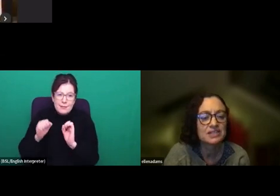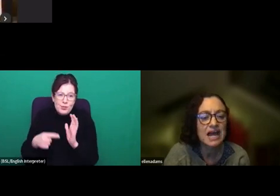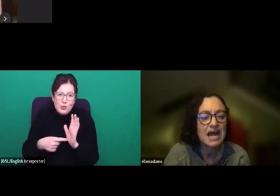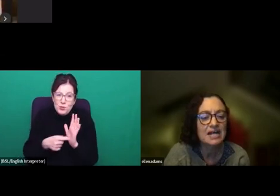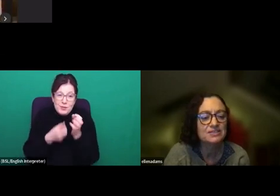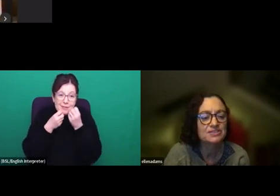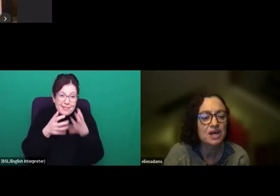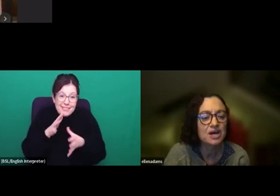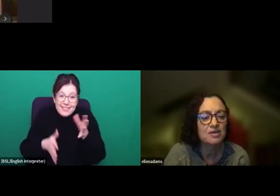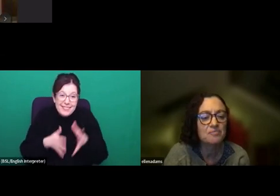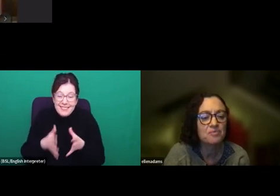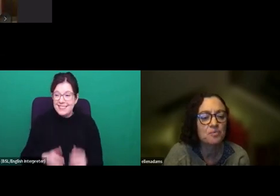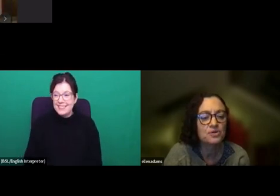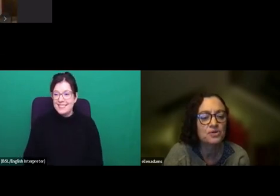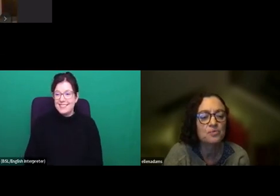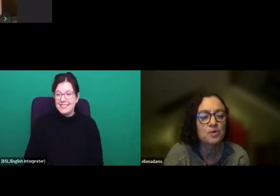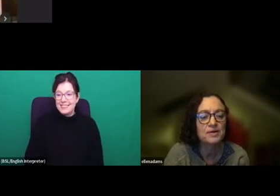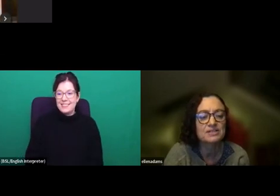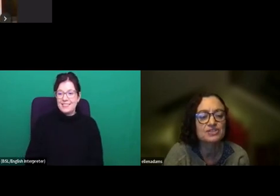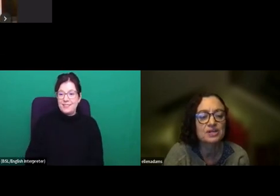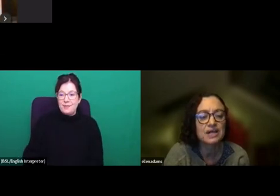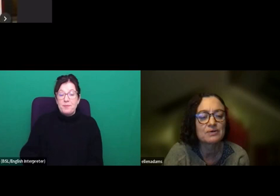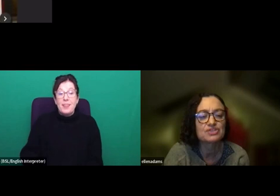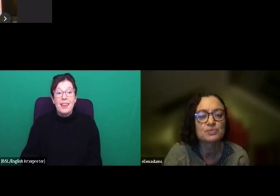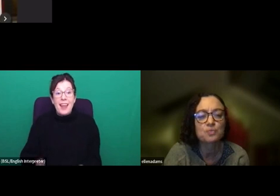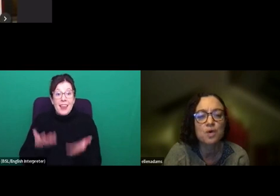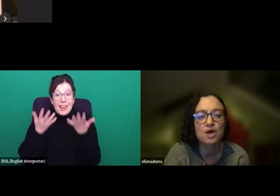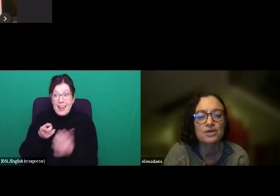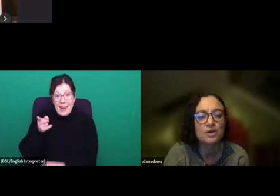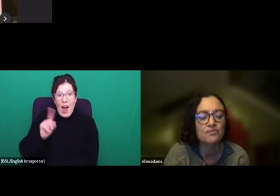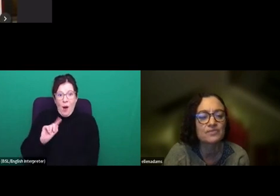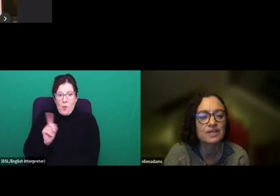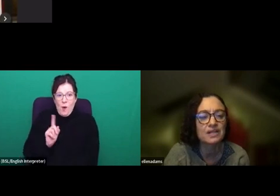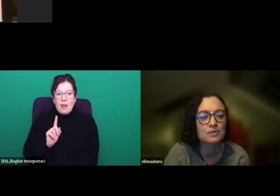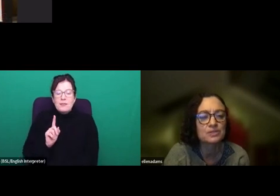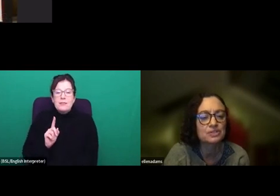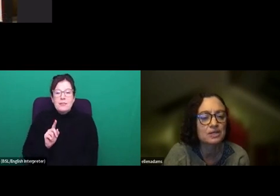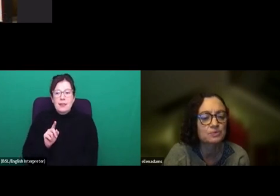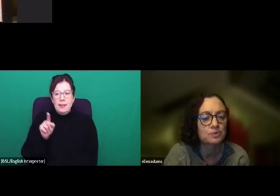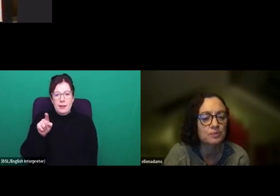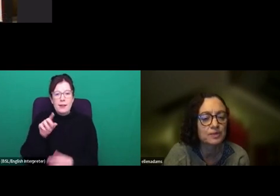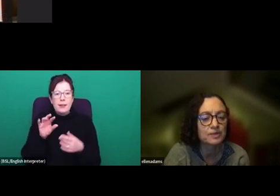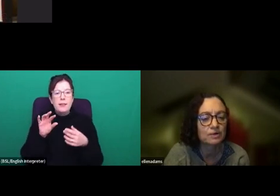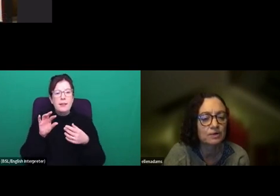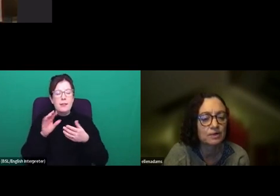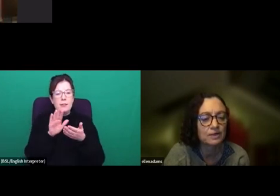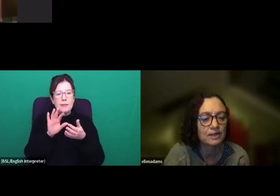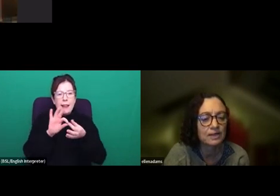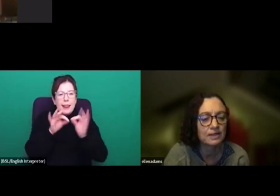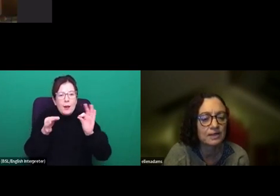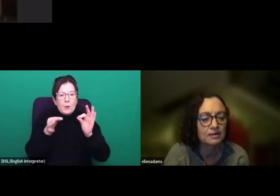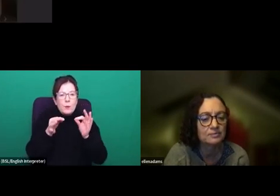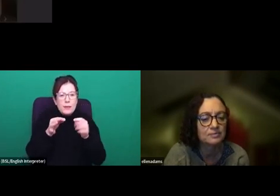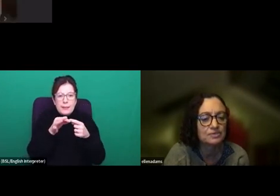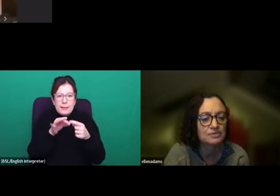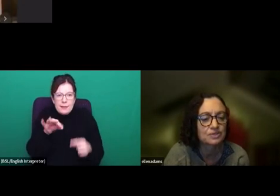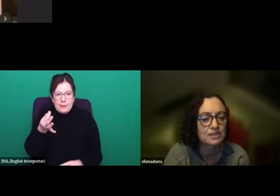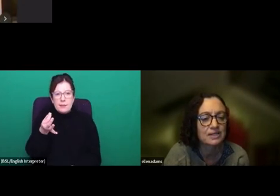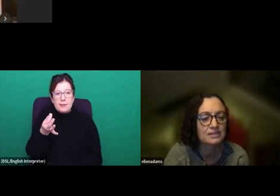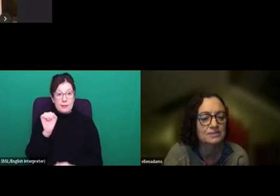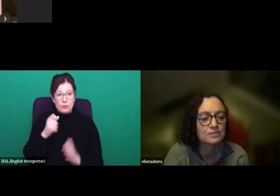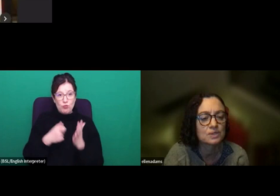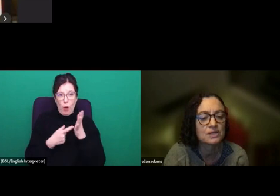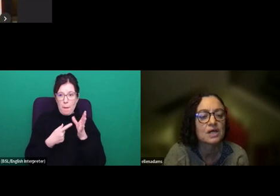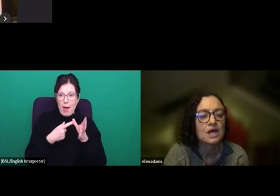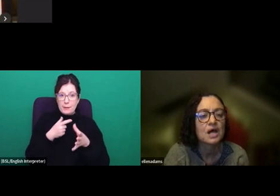Trudy. And what I'm going to show you now is just one of the language notes, what we got here. I'm just trying